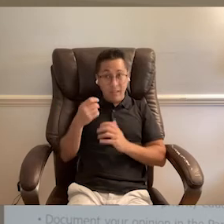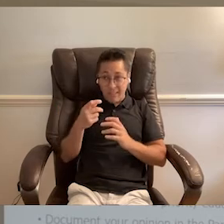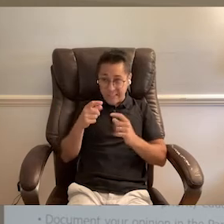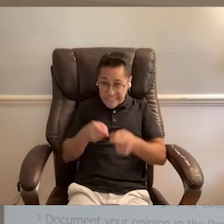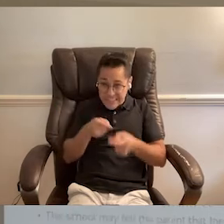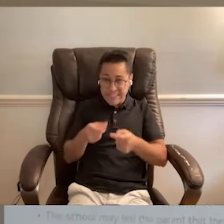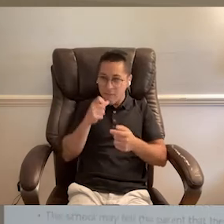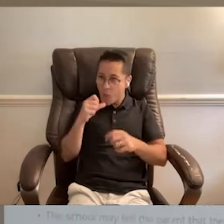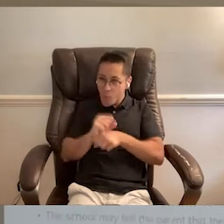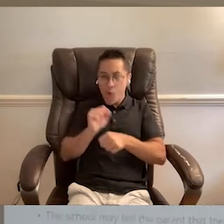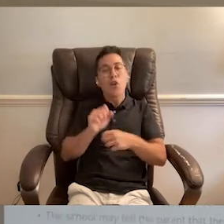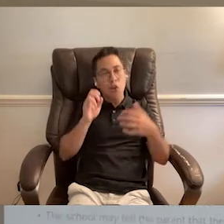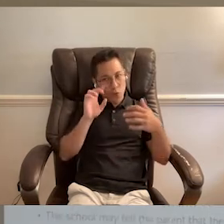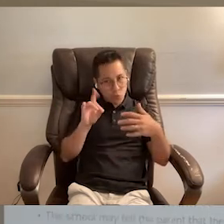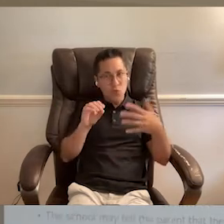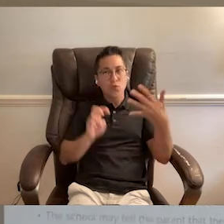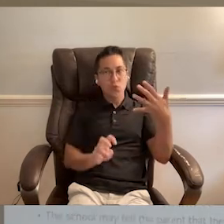going to talk about that in a minute.